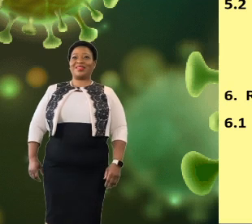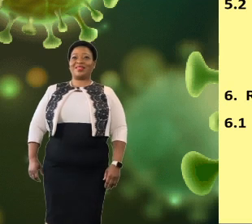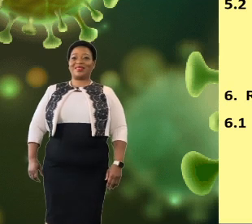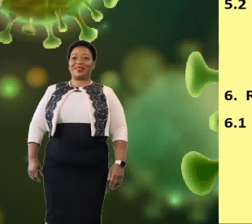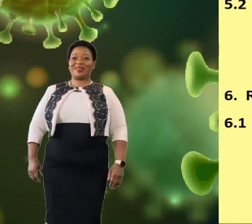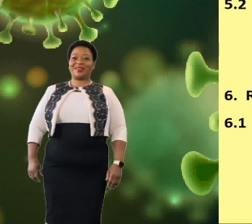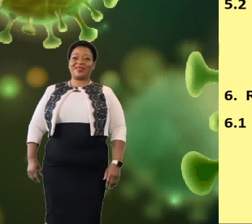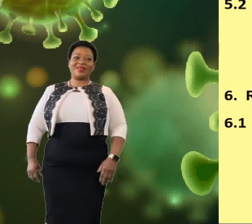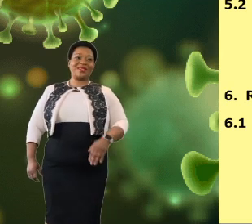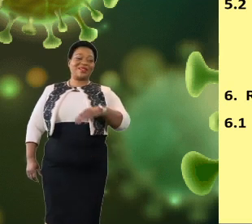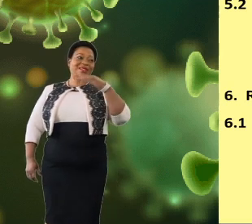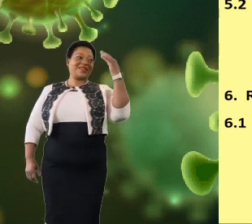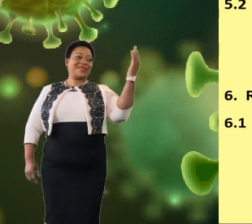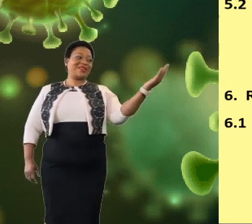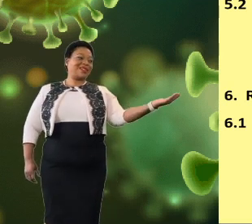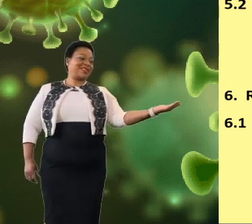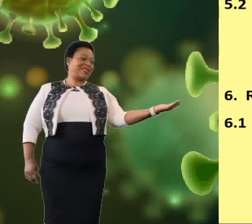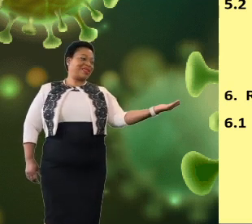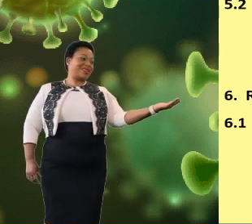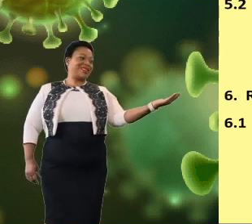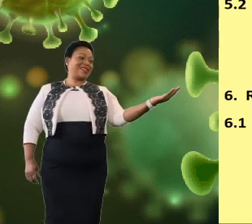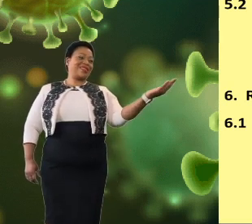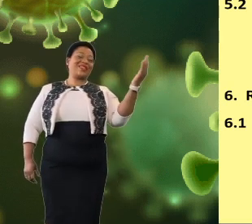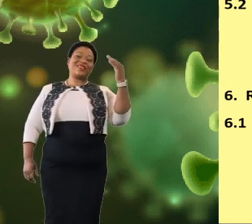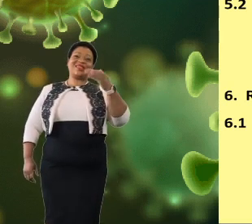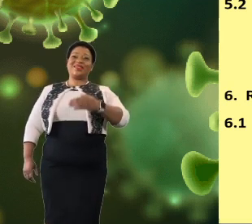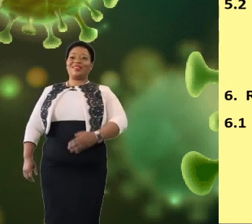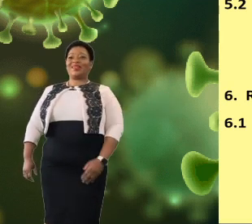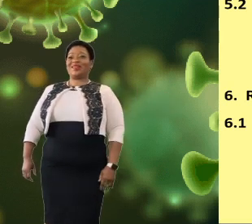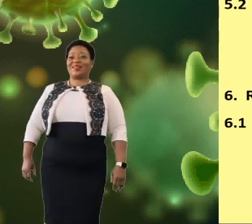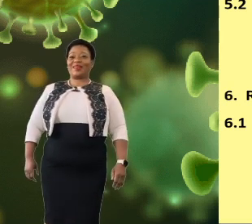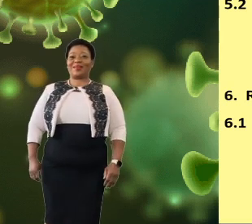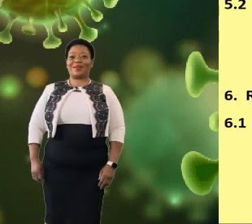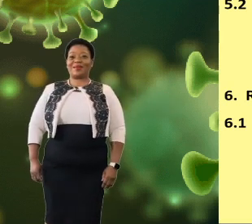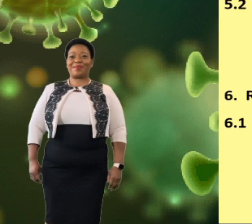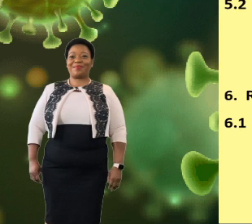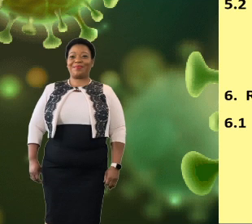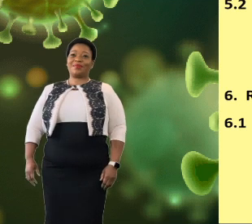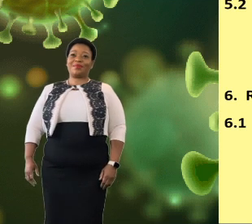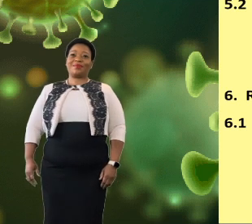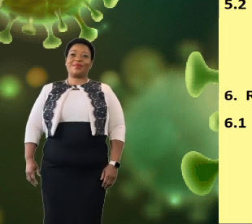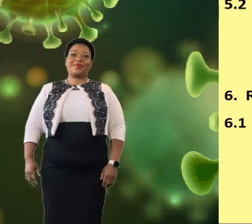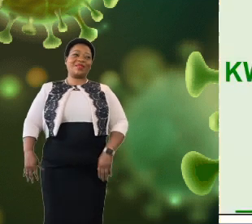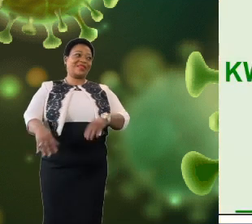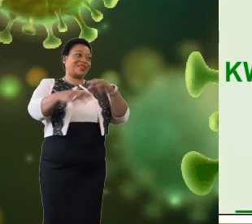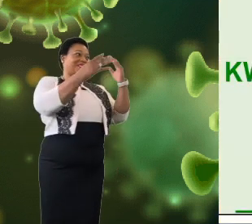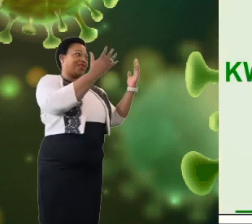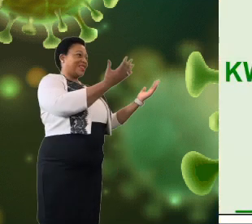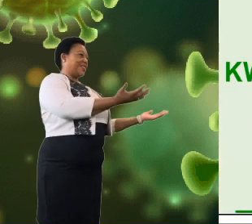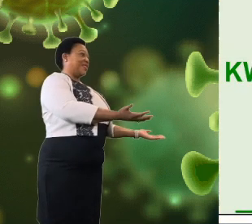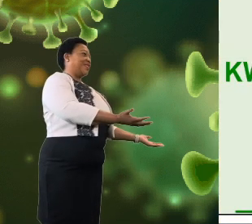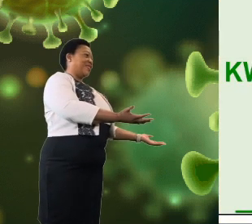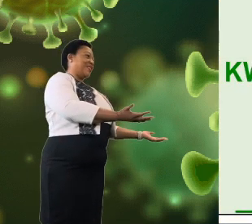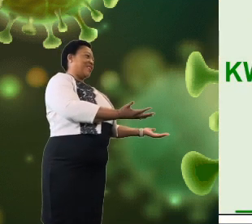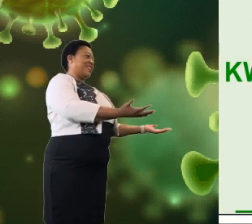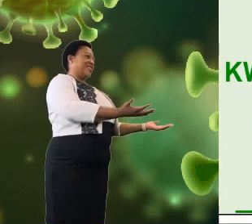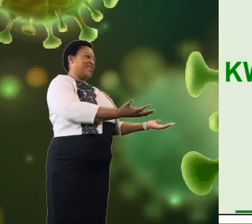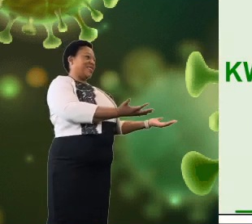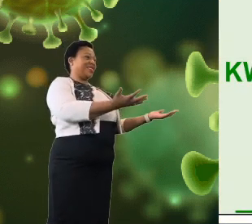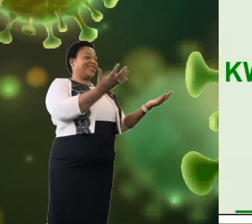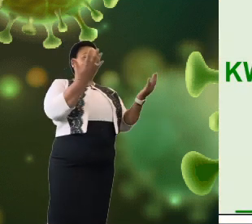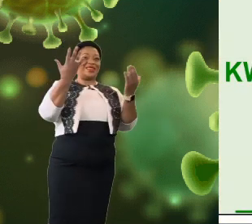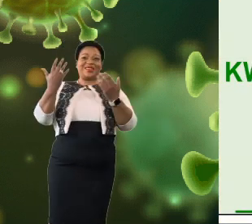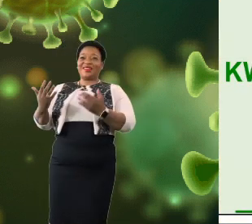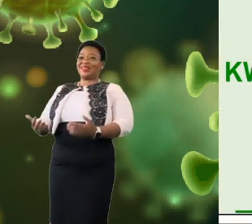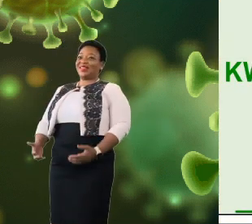so that we know that we can get the mandate that this workstream needs to move forward. Let me then just very quickly